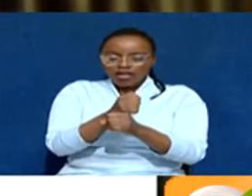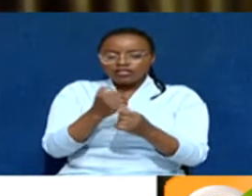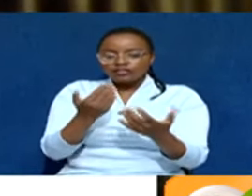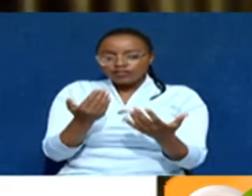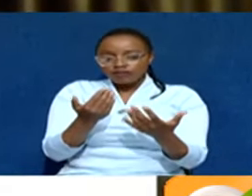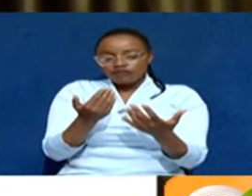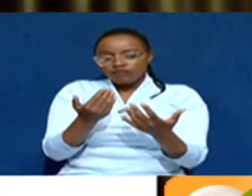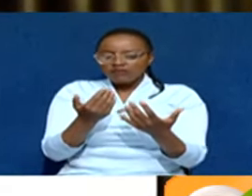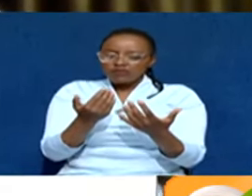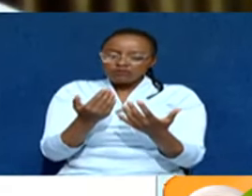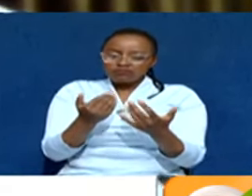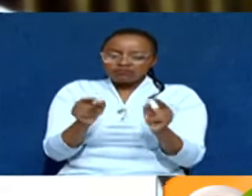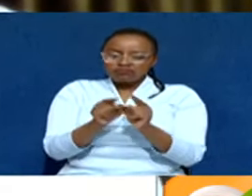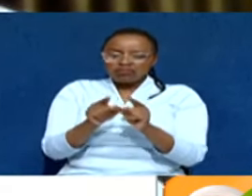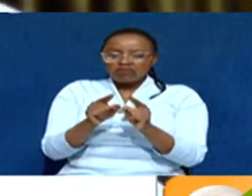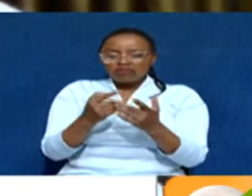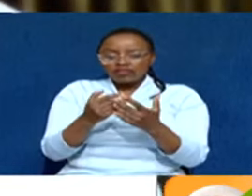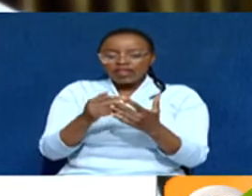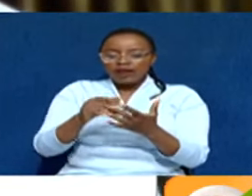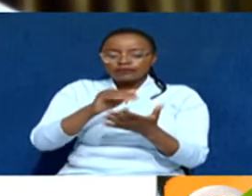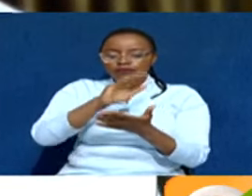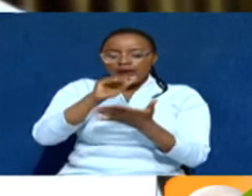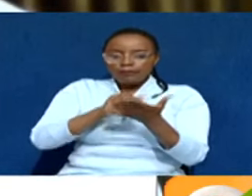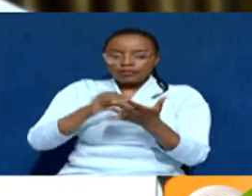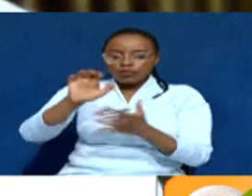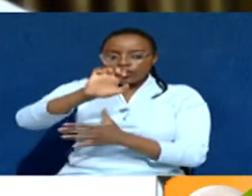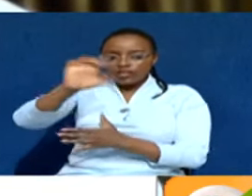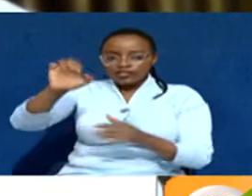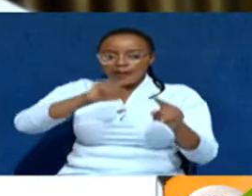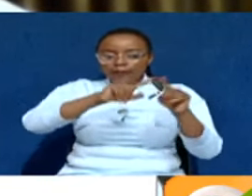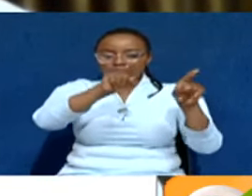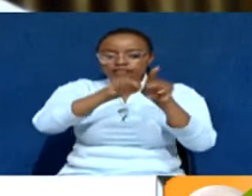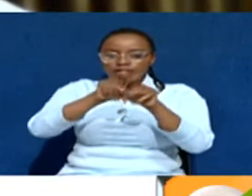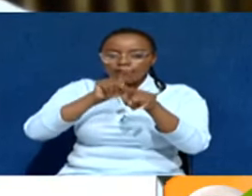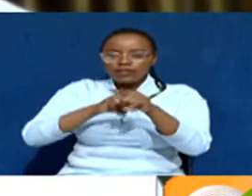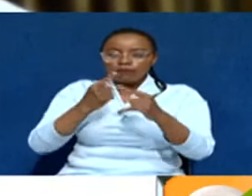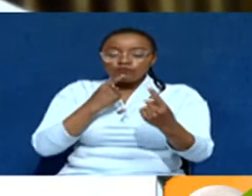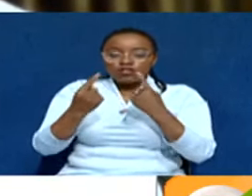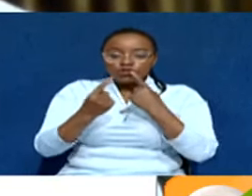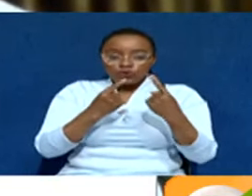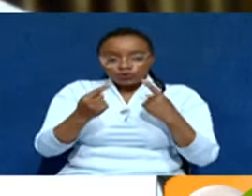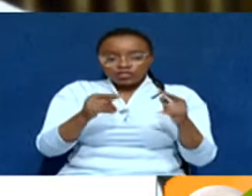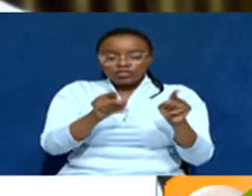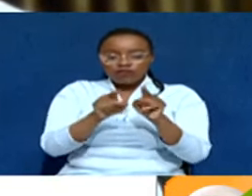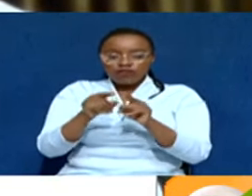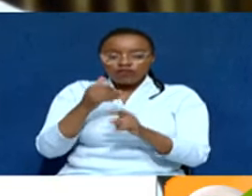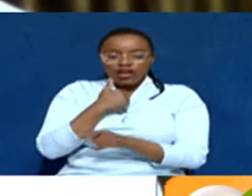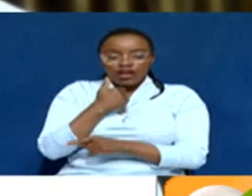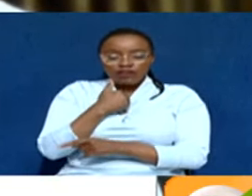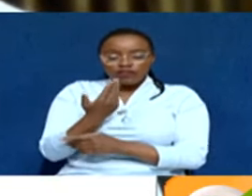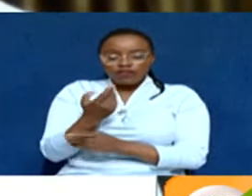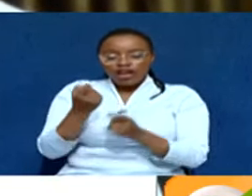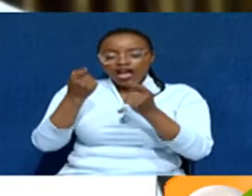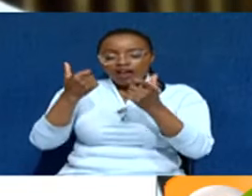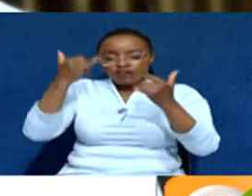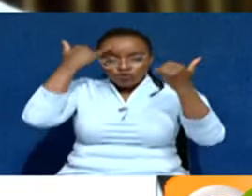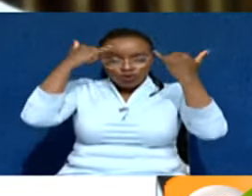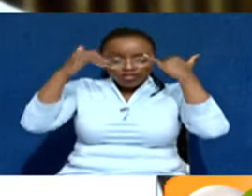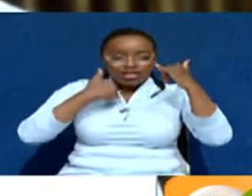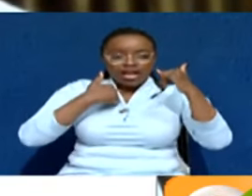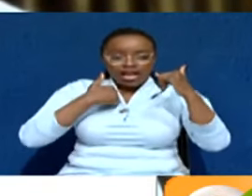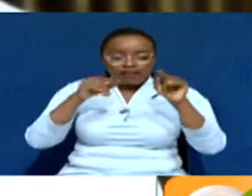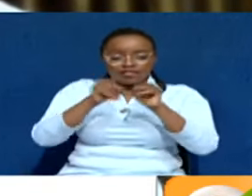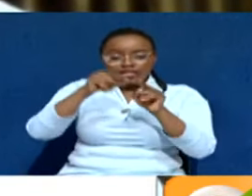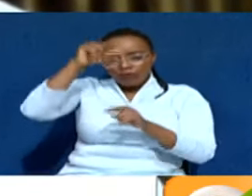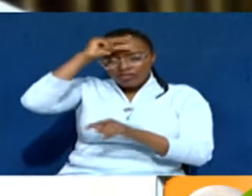our across the Middle East. So, as we speak, we've taken a few initiatives as